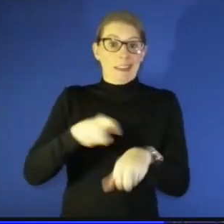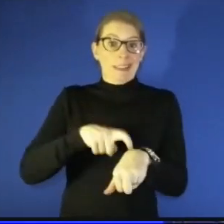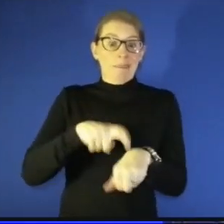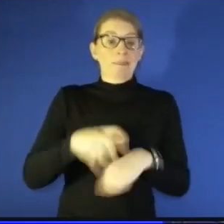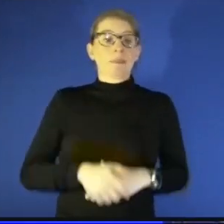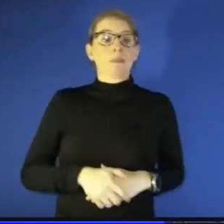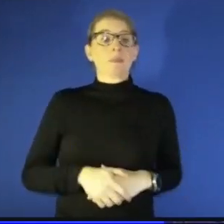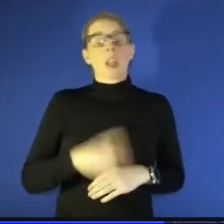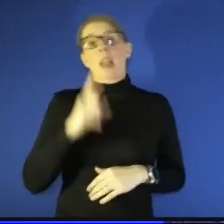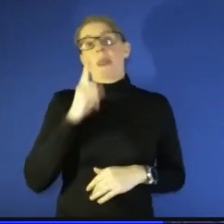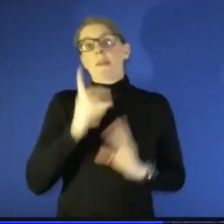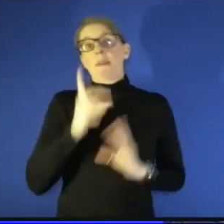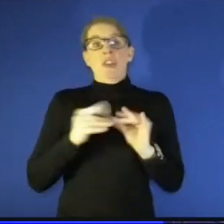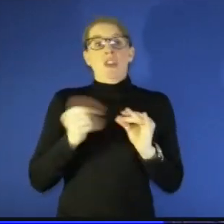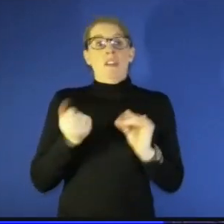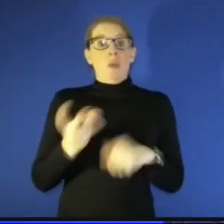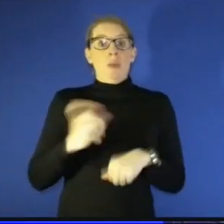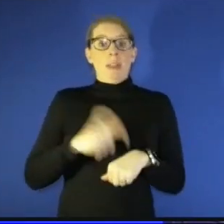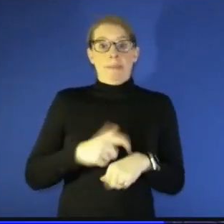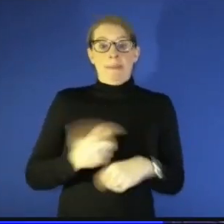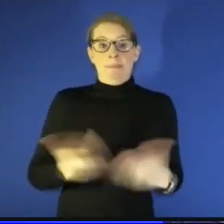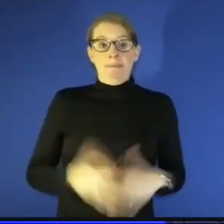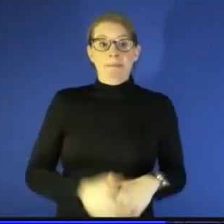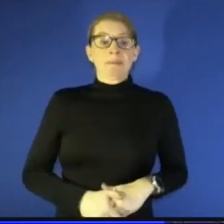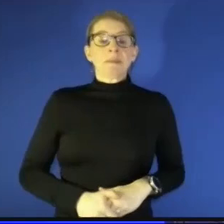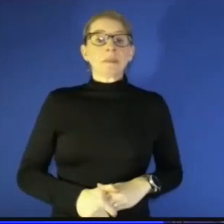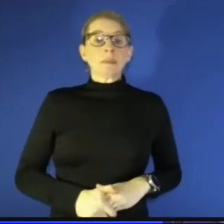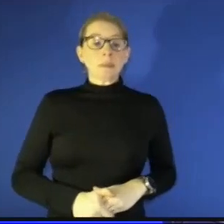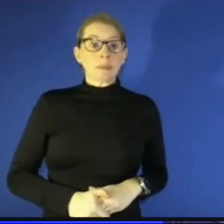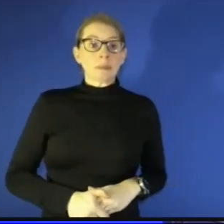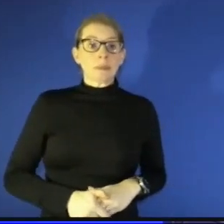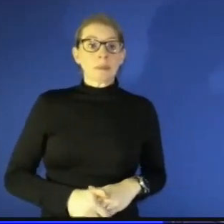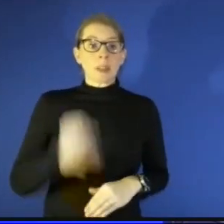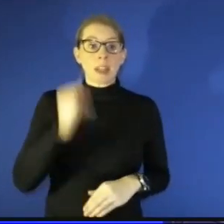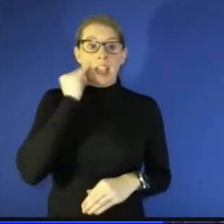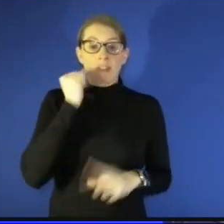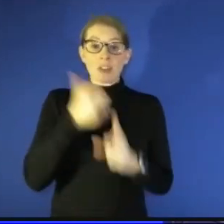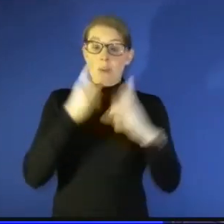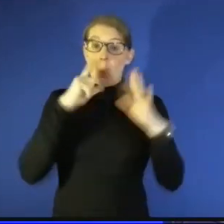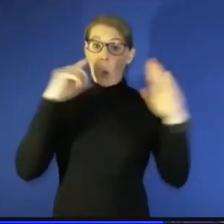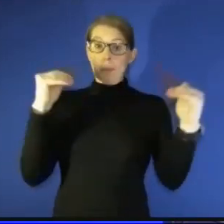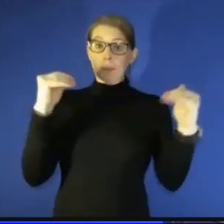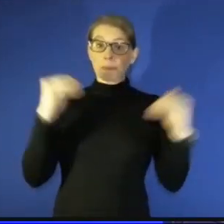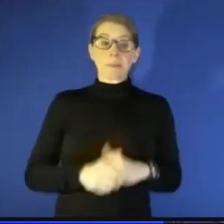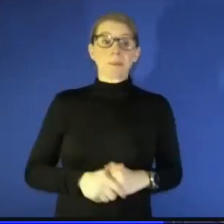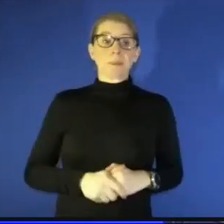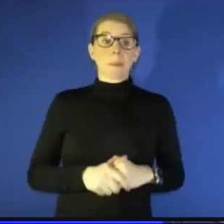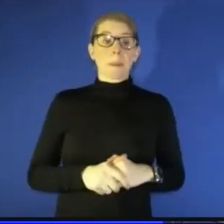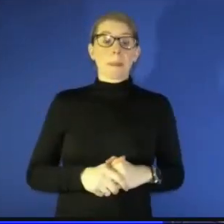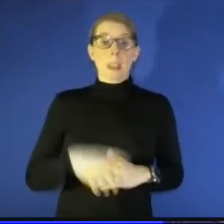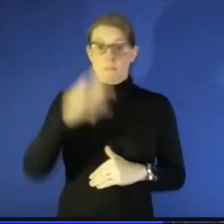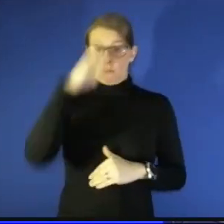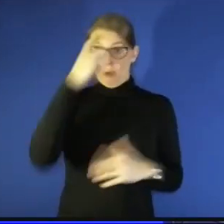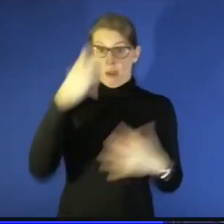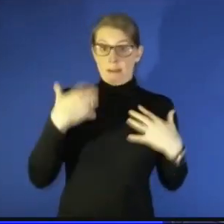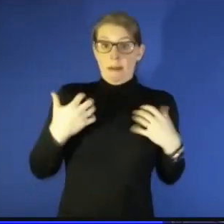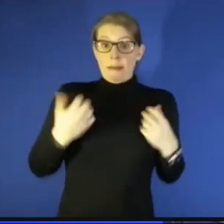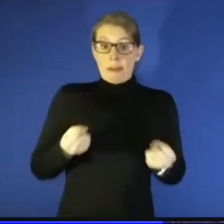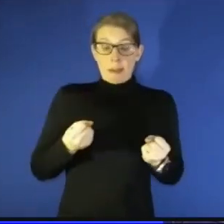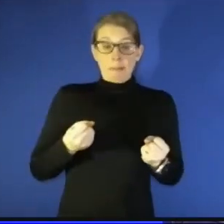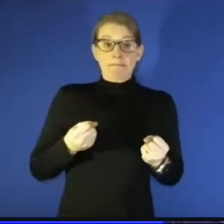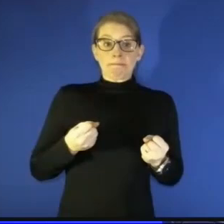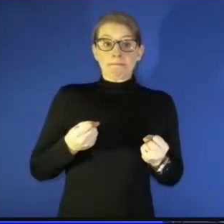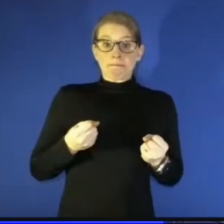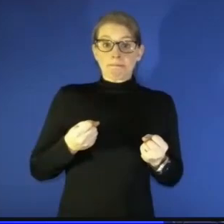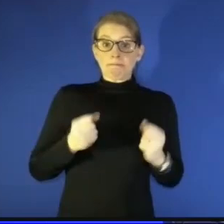a couple of times that if you are hoping to keep your brain health optimized